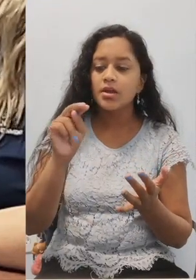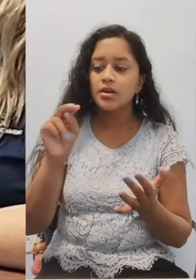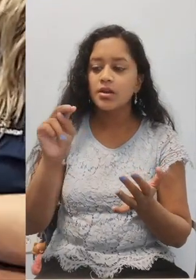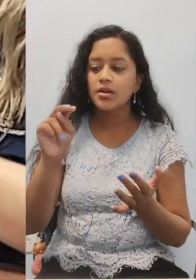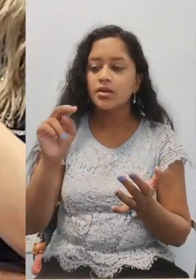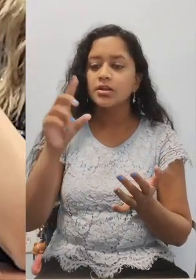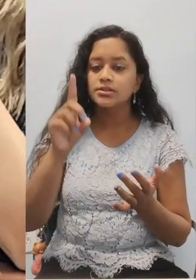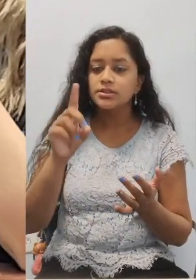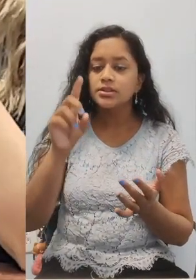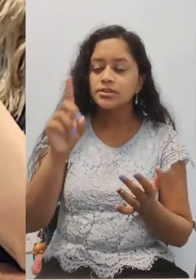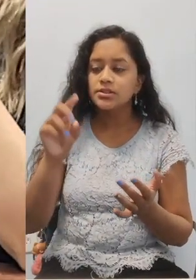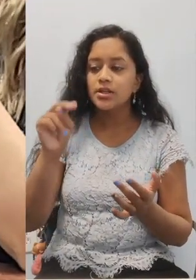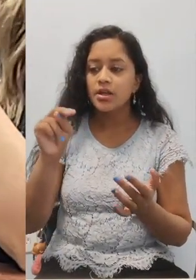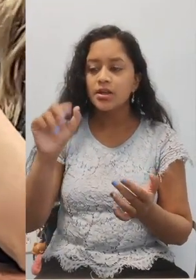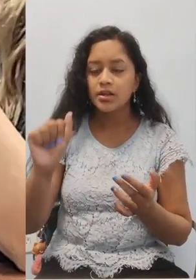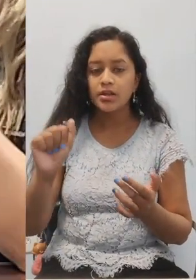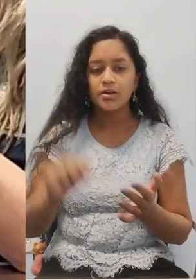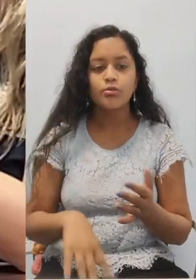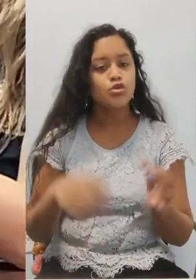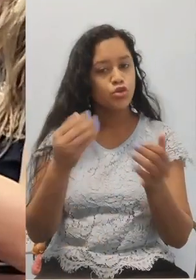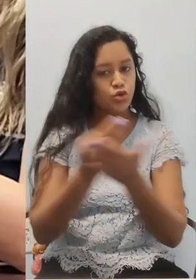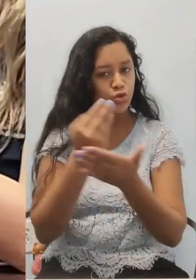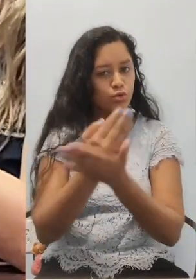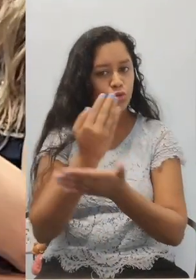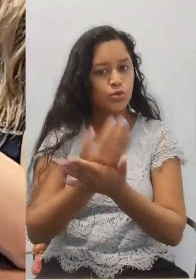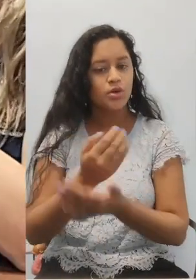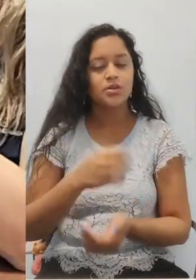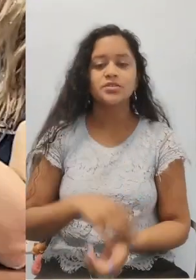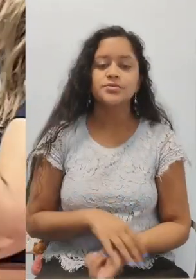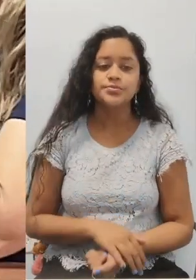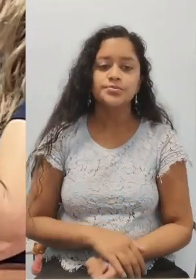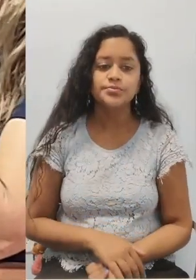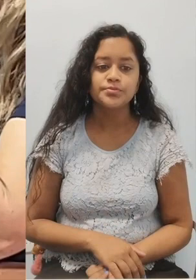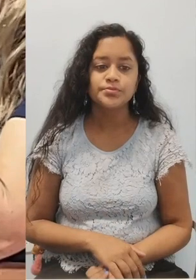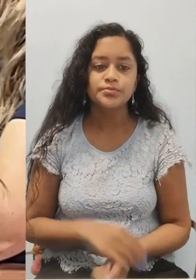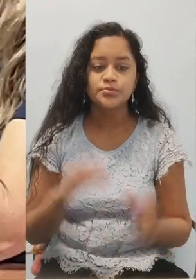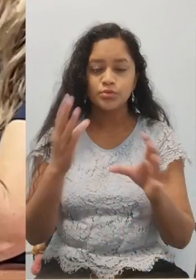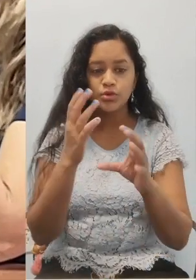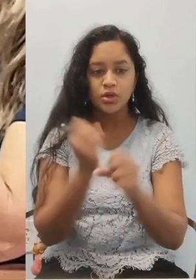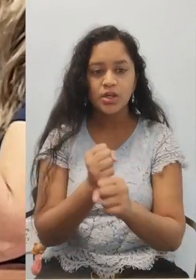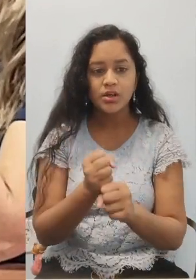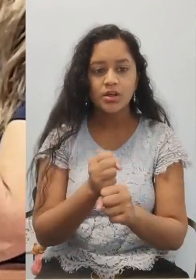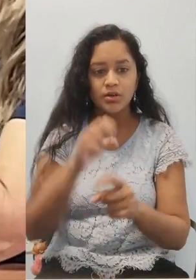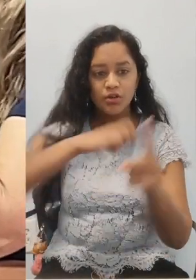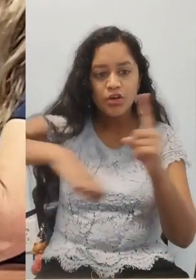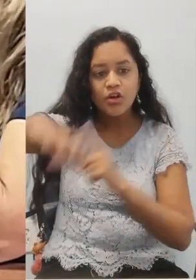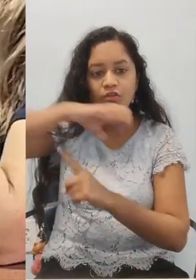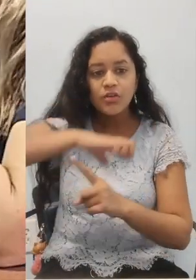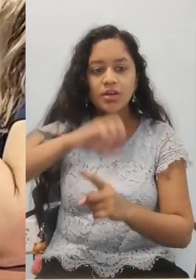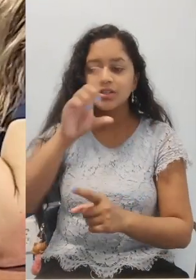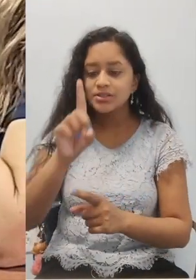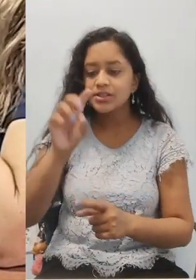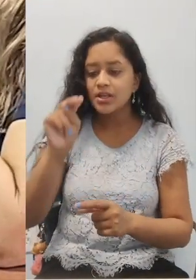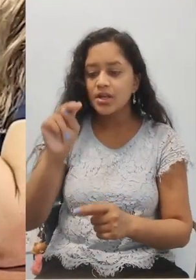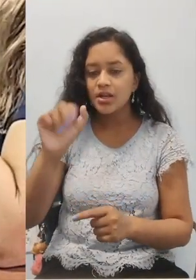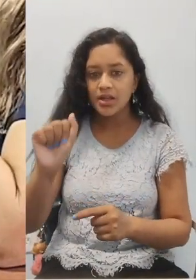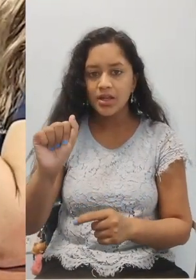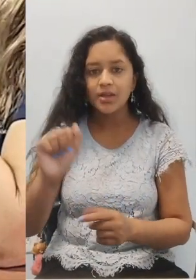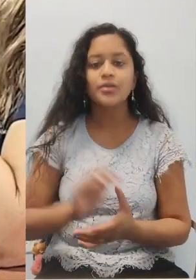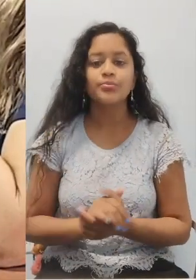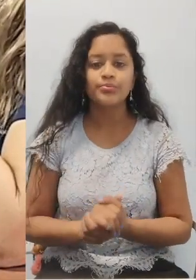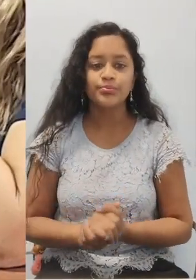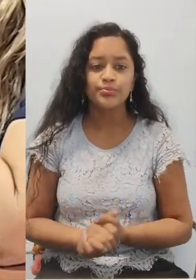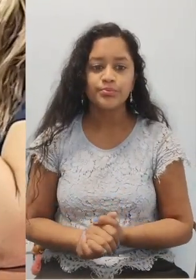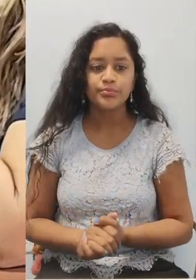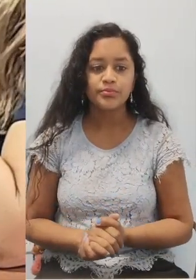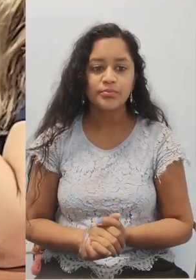similar equipment, again, camera, which is weighted, but it is a special housing that can go really deep. And then